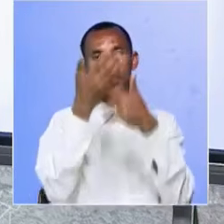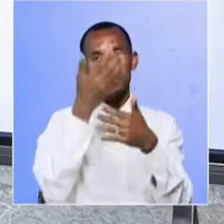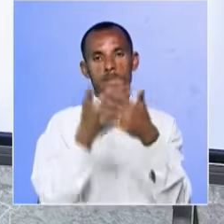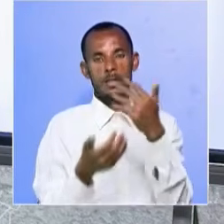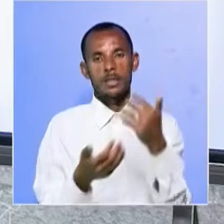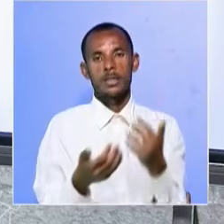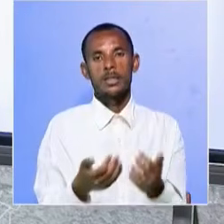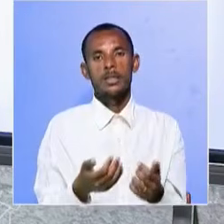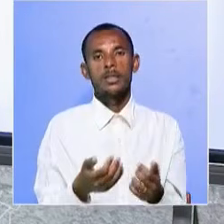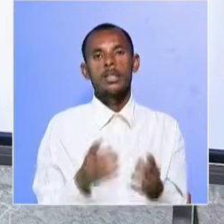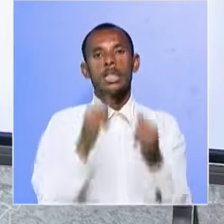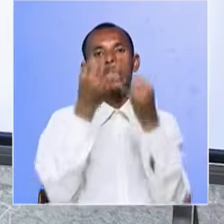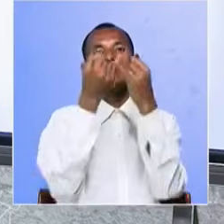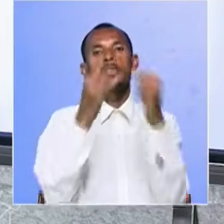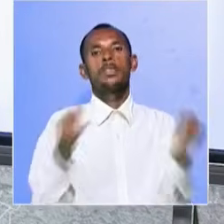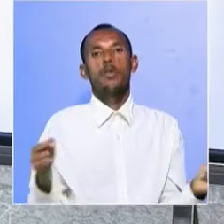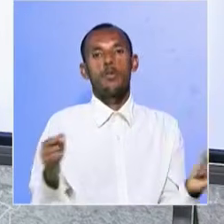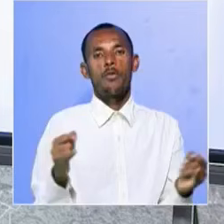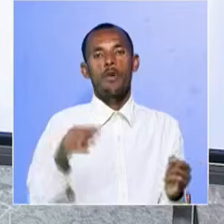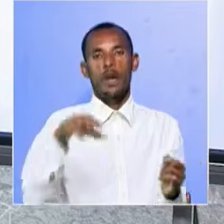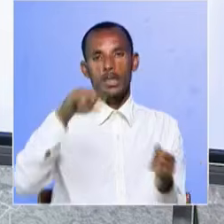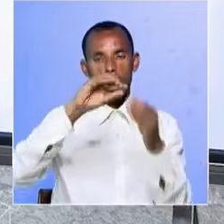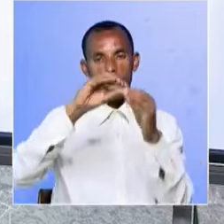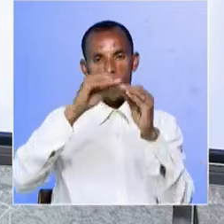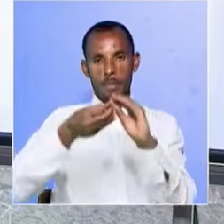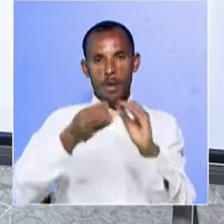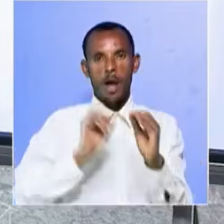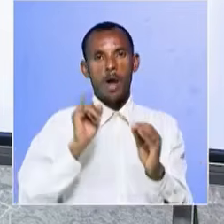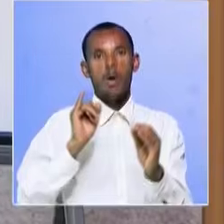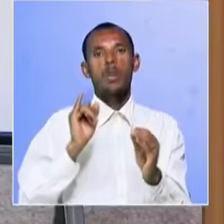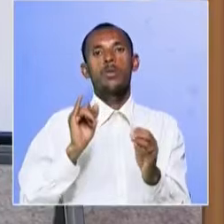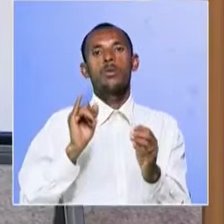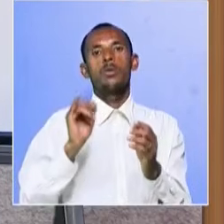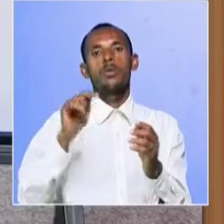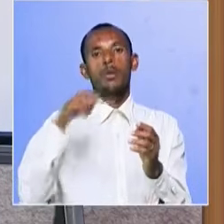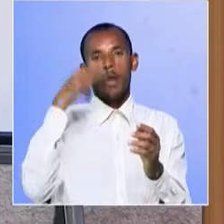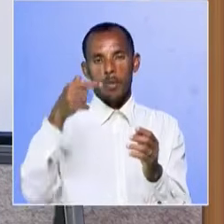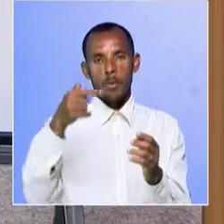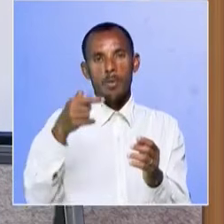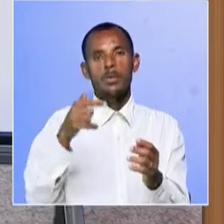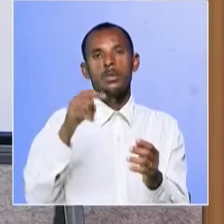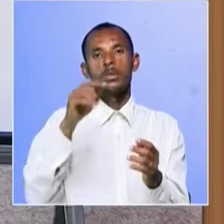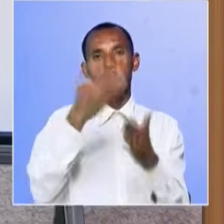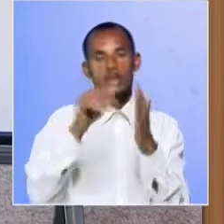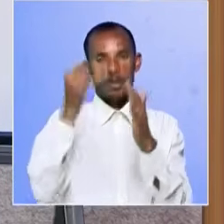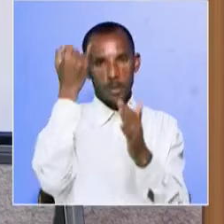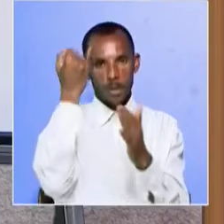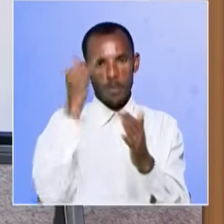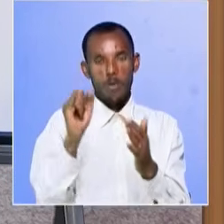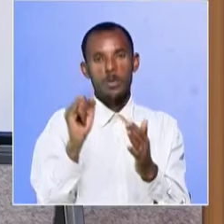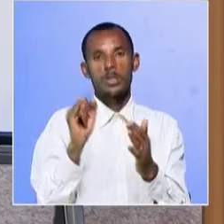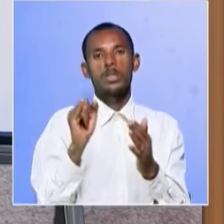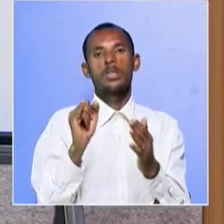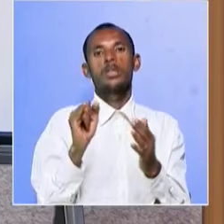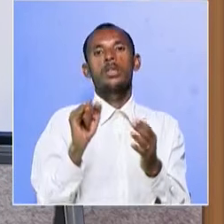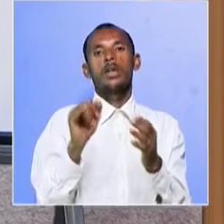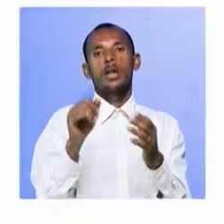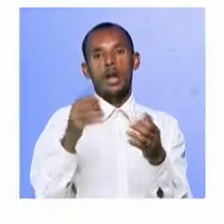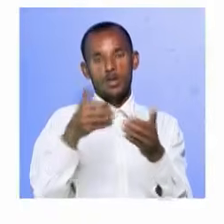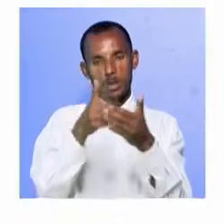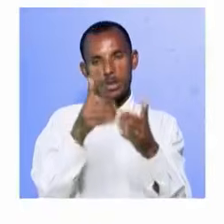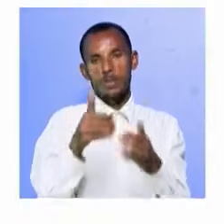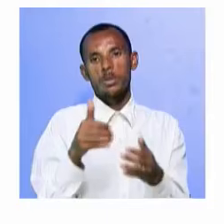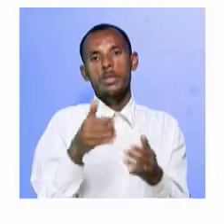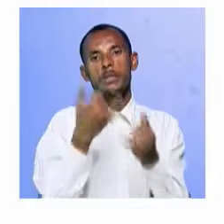on divisions of rational numbers, I want to tell you some terminologies associated with division. Okay,